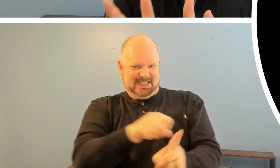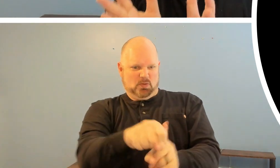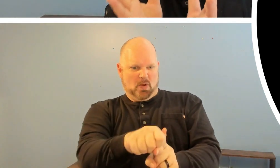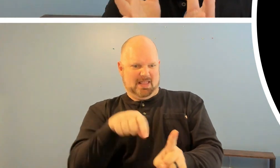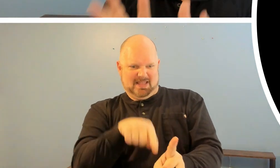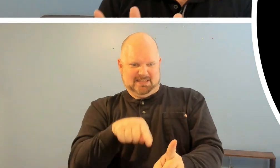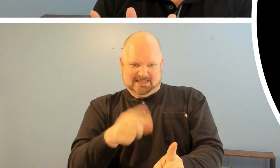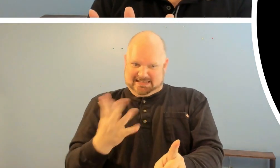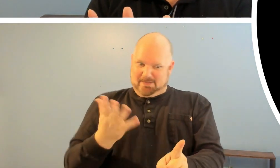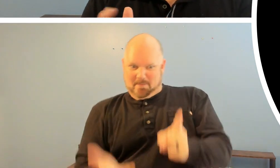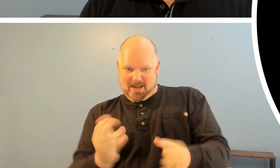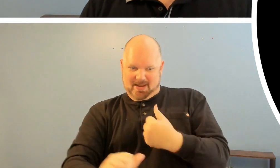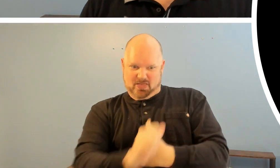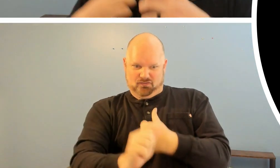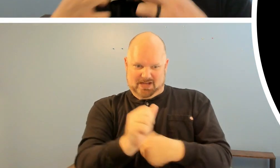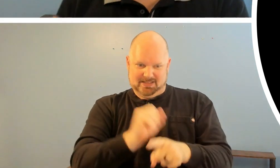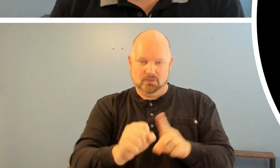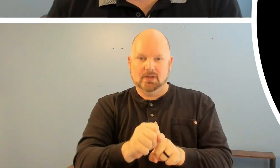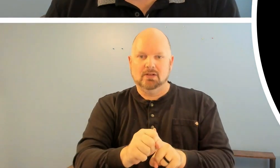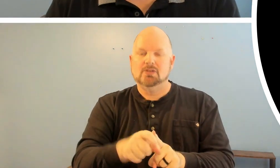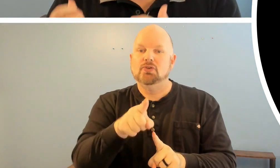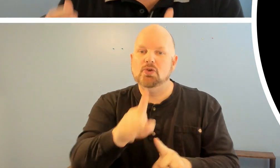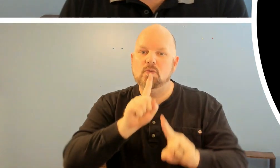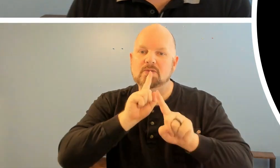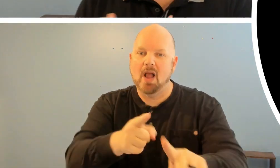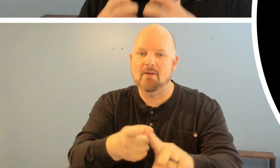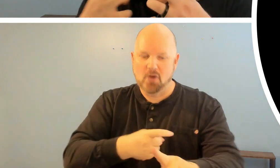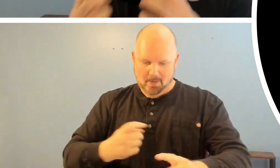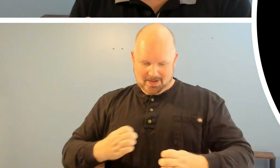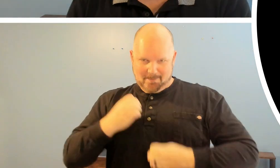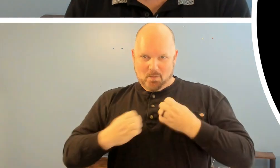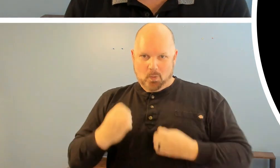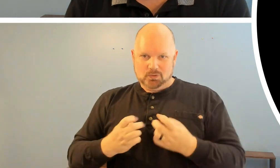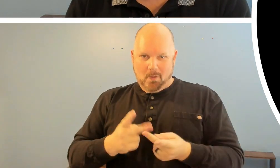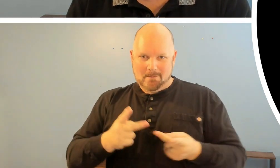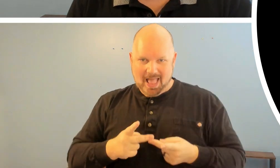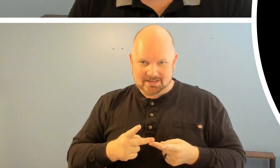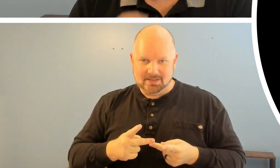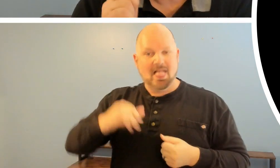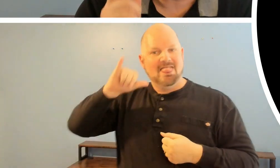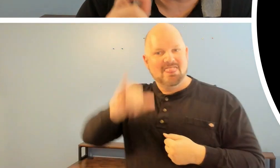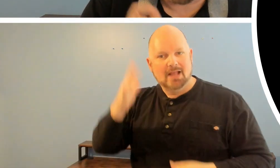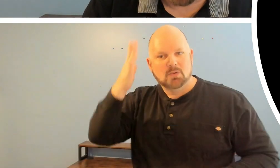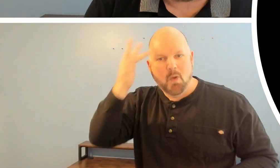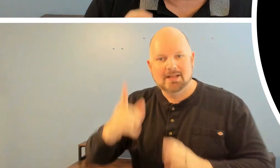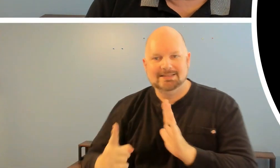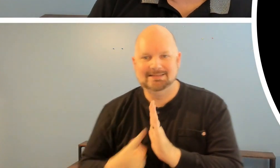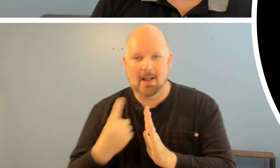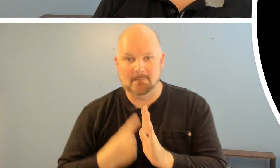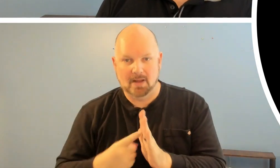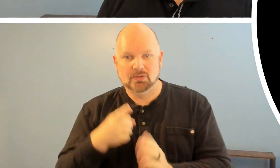this perceived threat. So you're going to respond from an emotional adrenaline place. This is